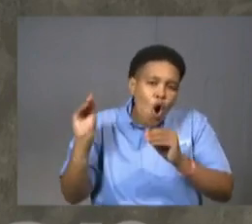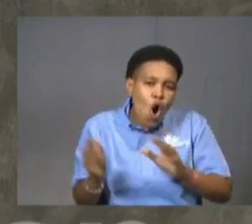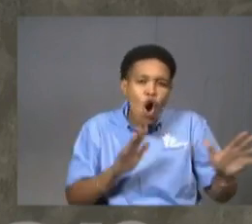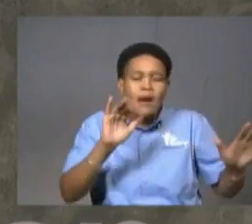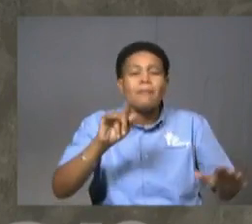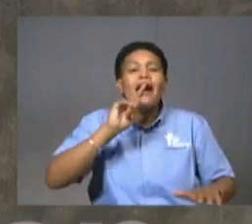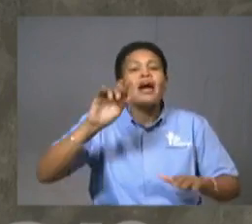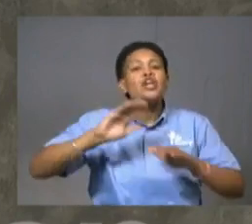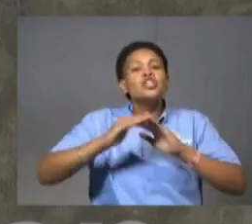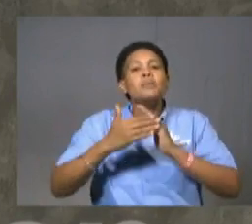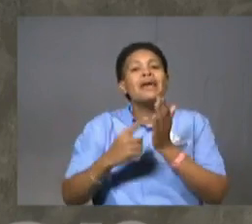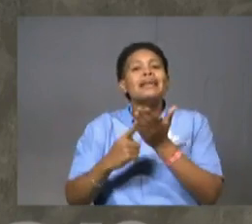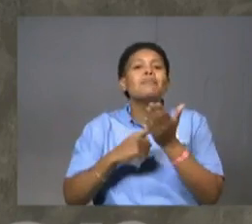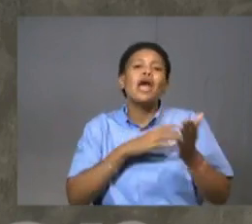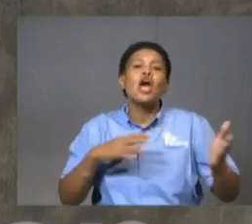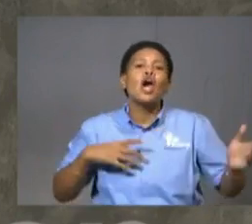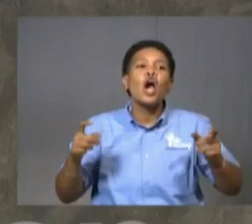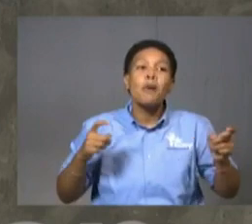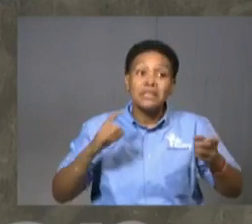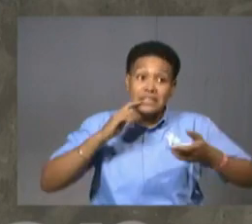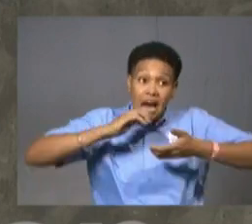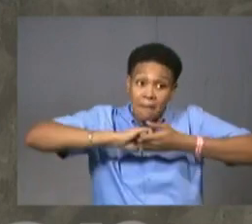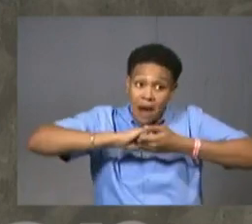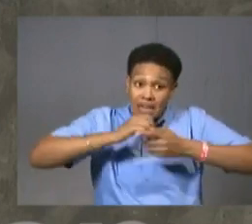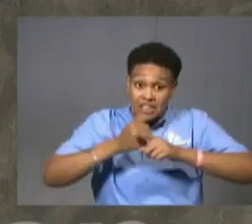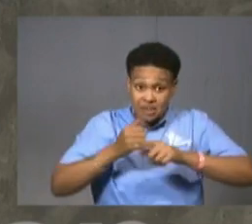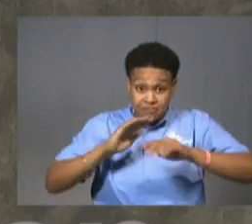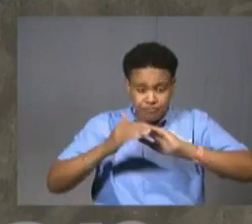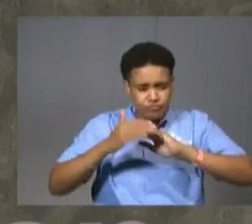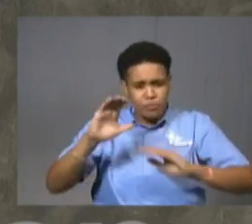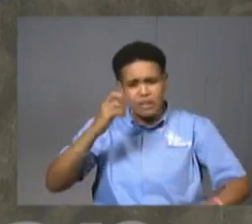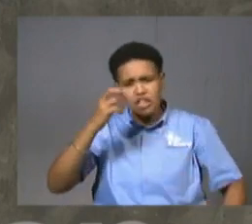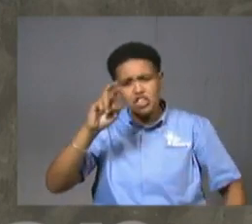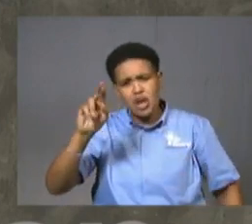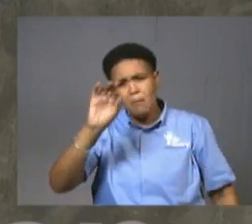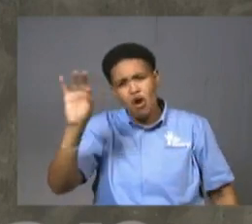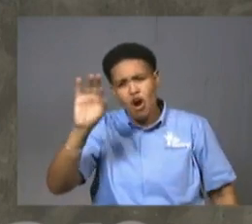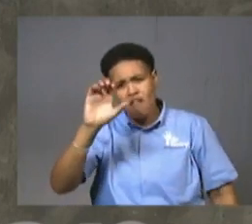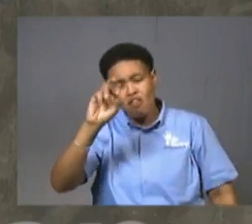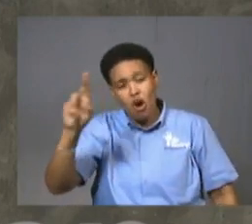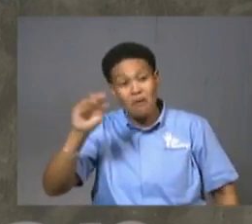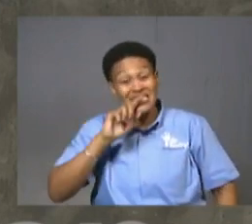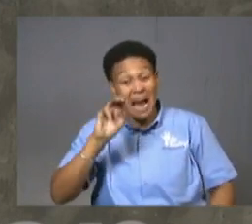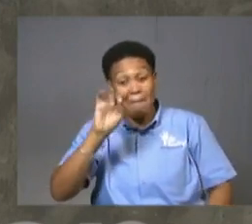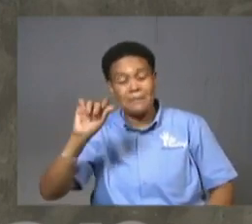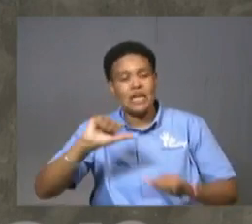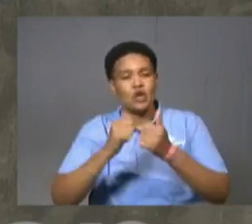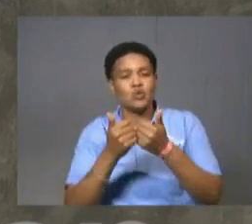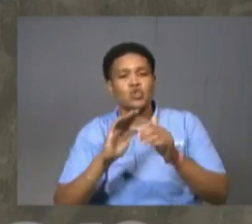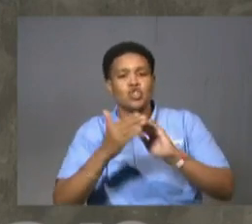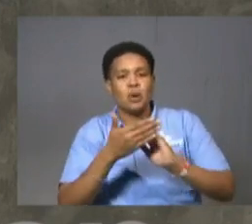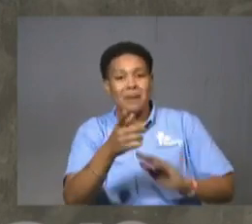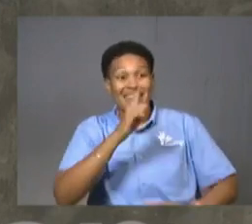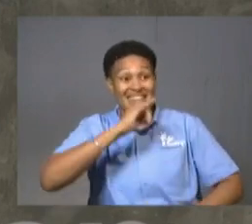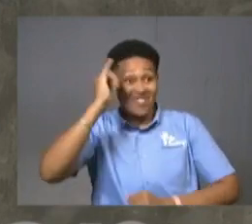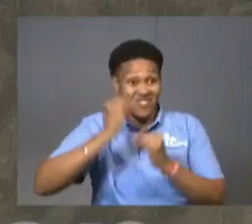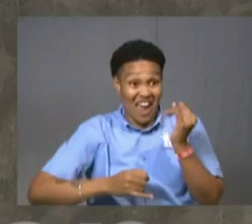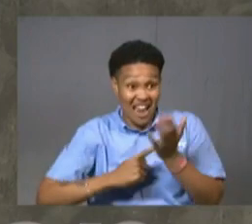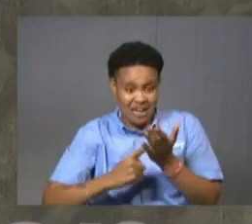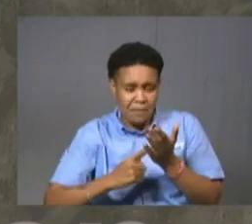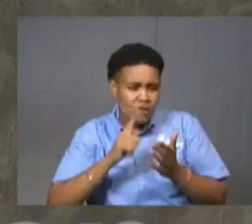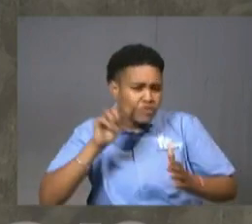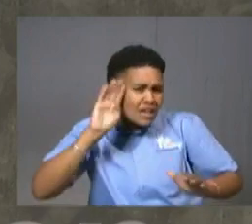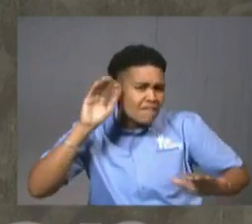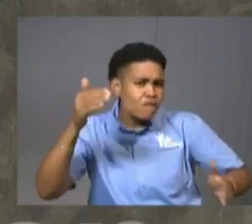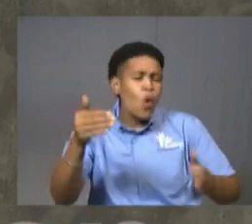the Jamaica Debates Commission, a partnership of the Jamaica Chamber of Commerce and Media Association Jamaica. The final debate focuses